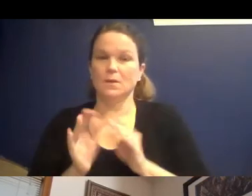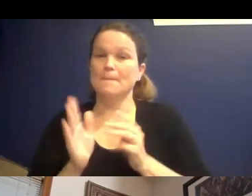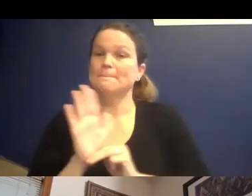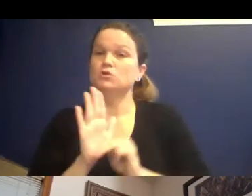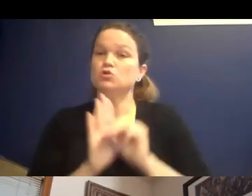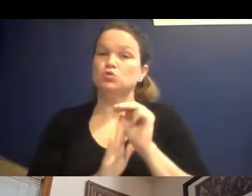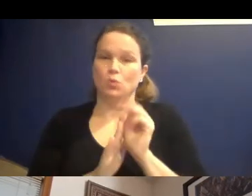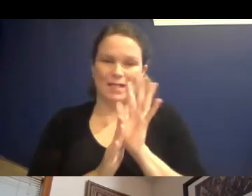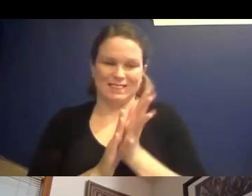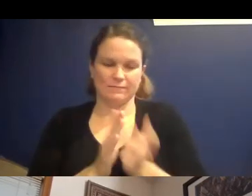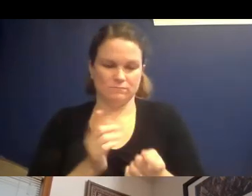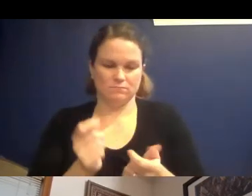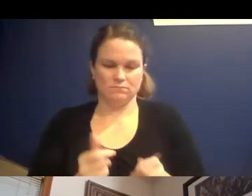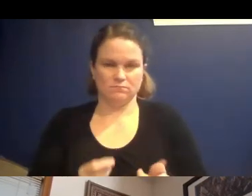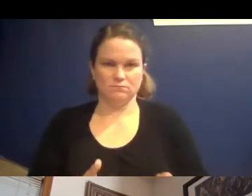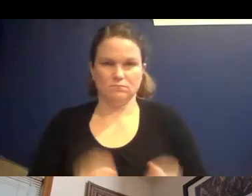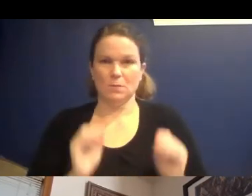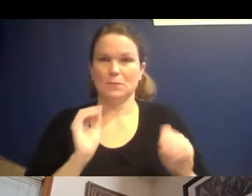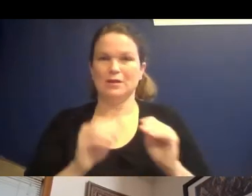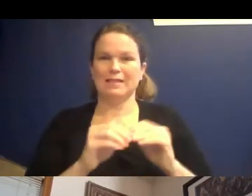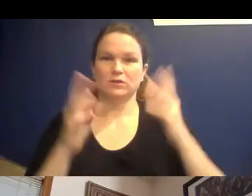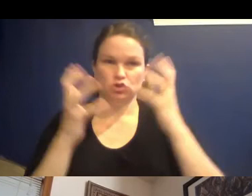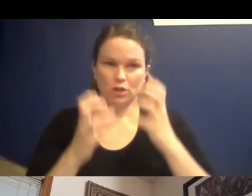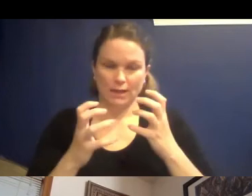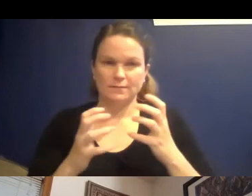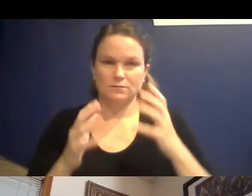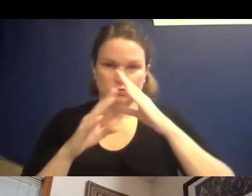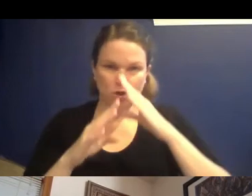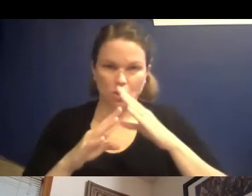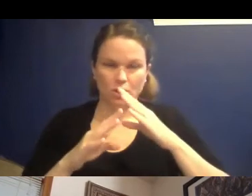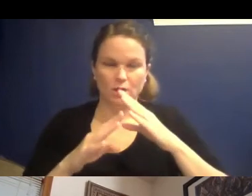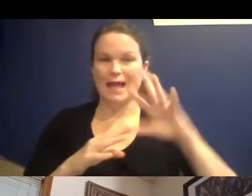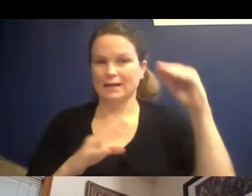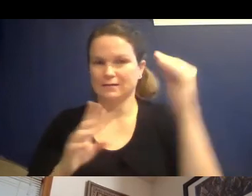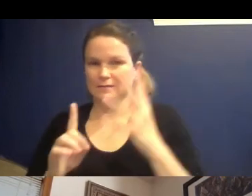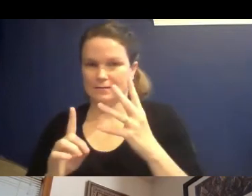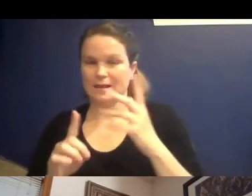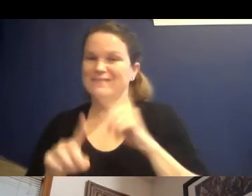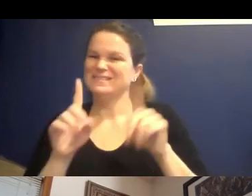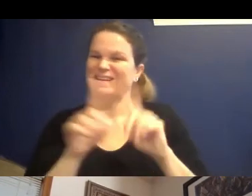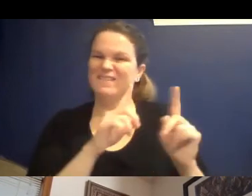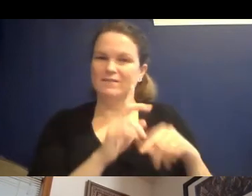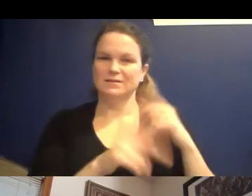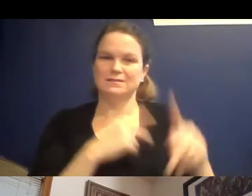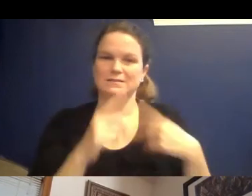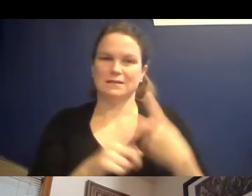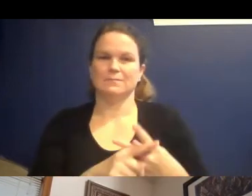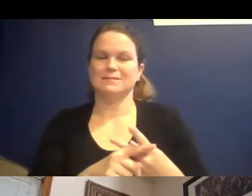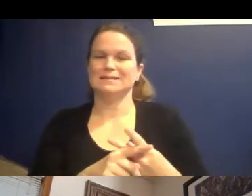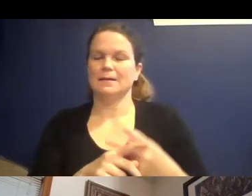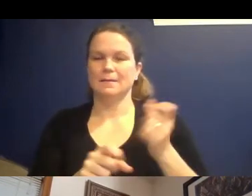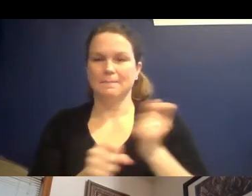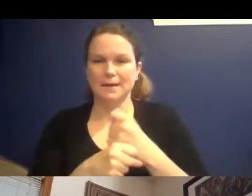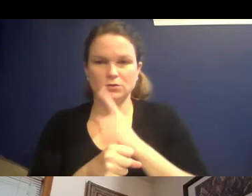leaves, planting some milkweed in the shade, as well as some in the sun. Having several varieties of milkweed can help to